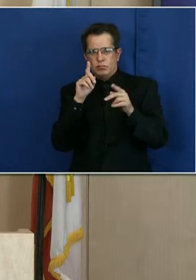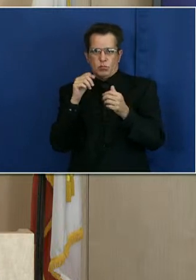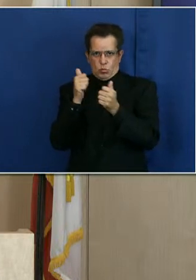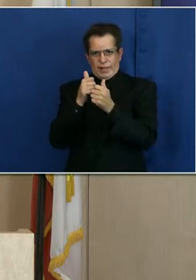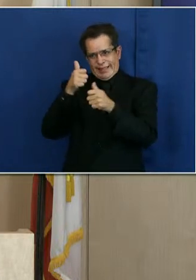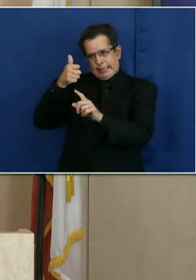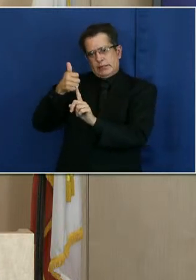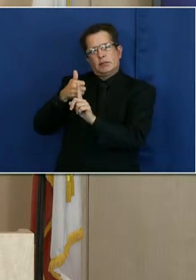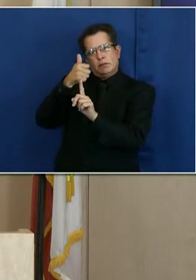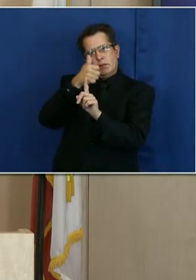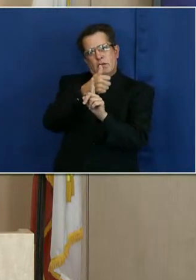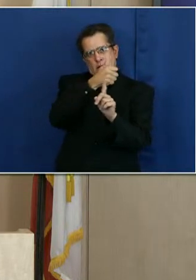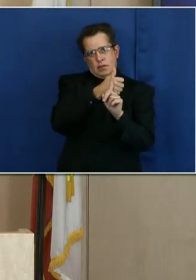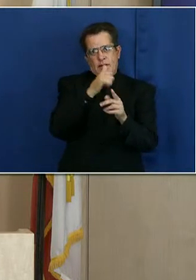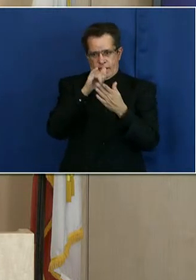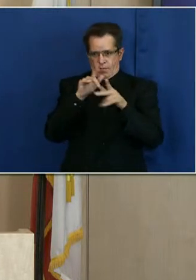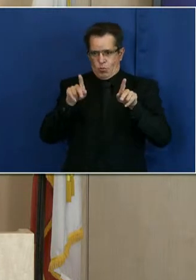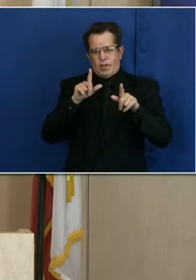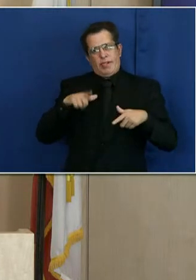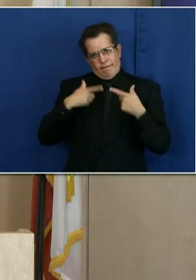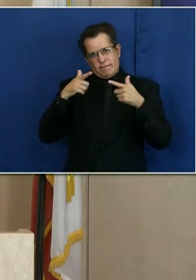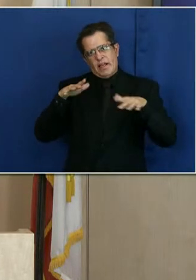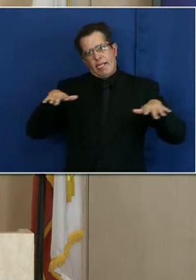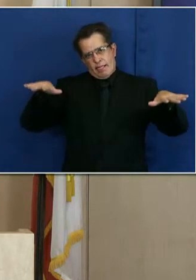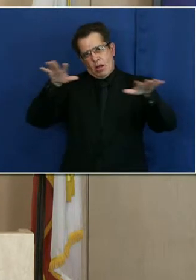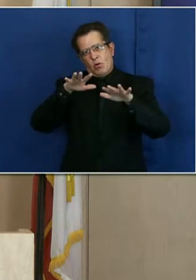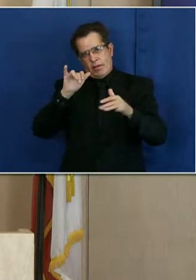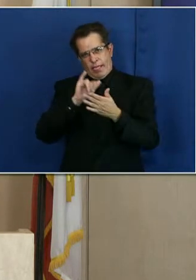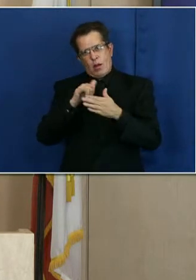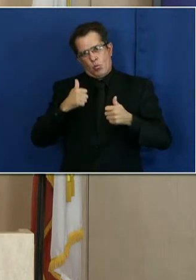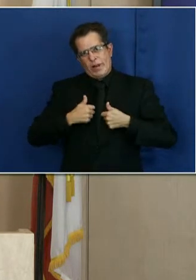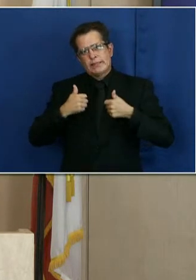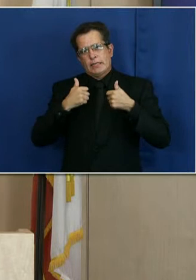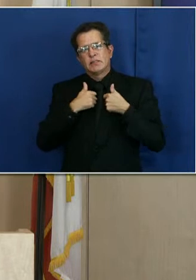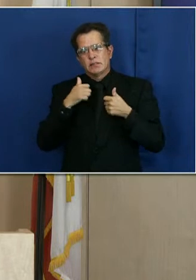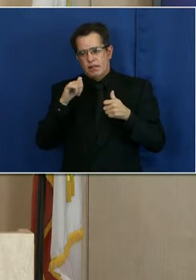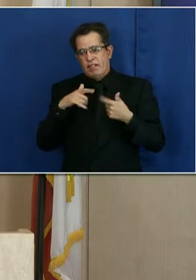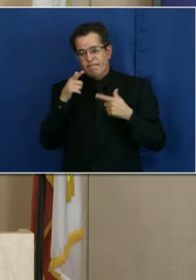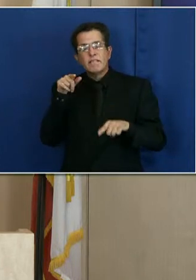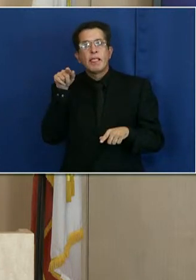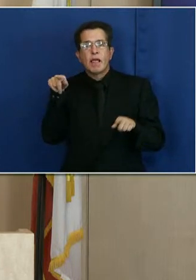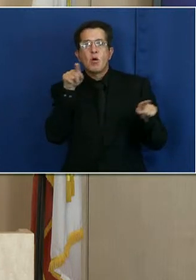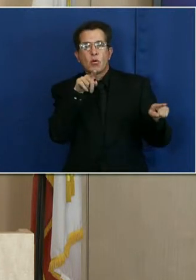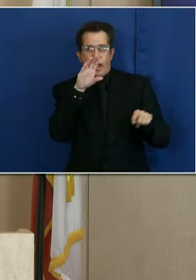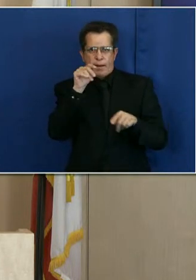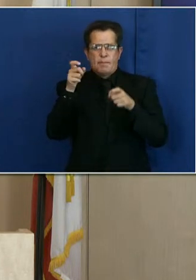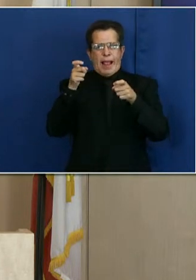the individuals that live in those residences and the management in those